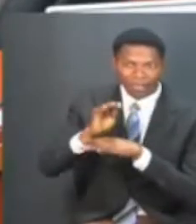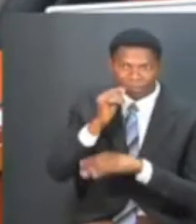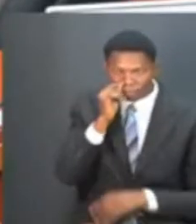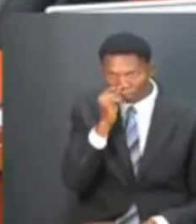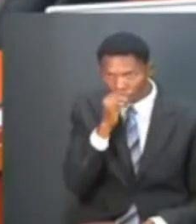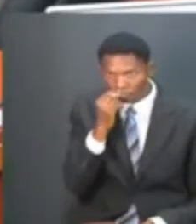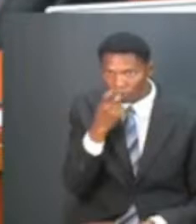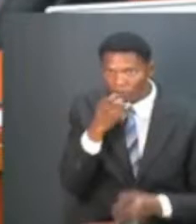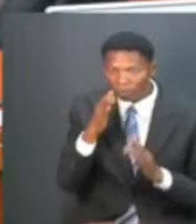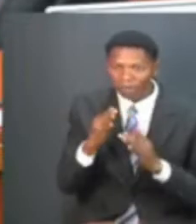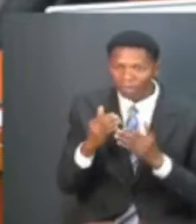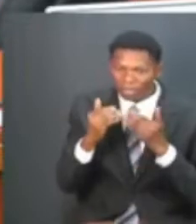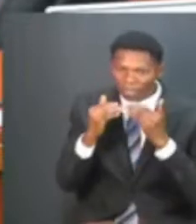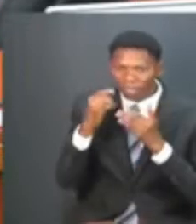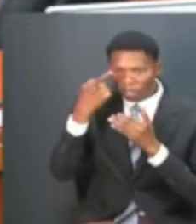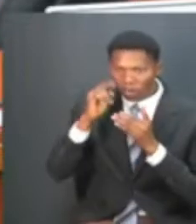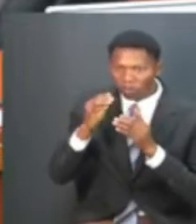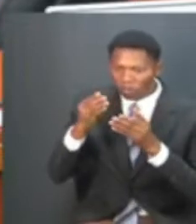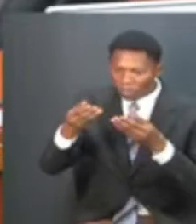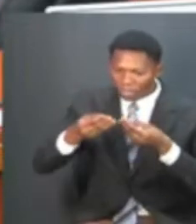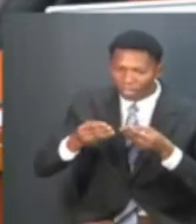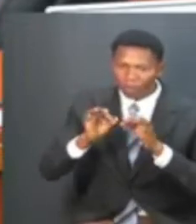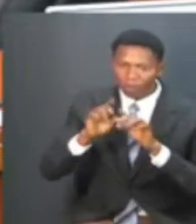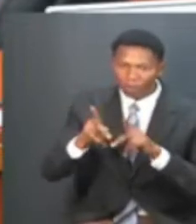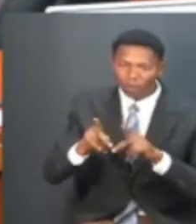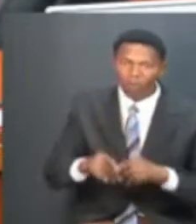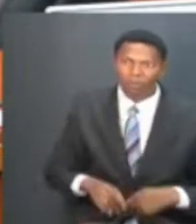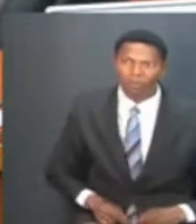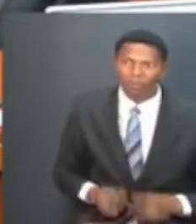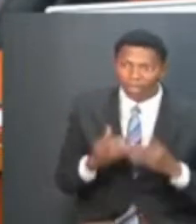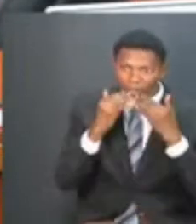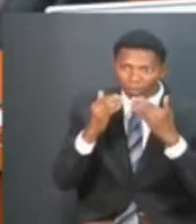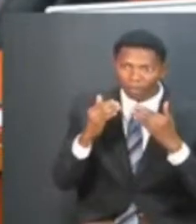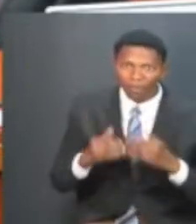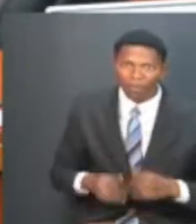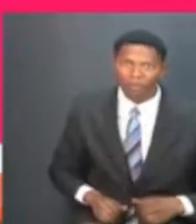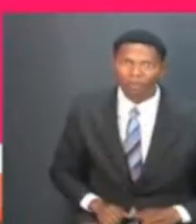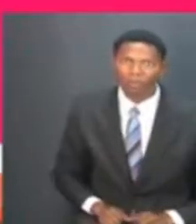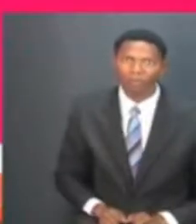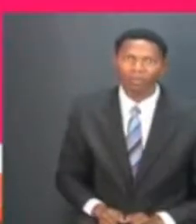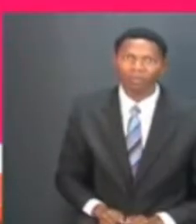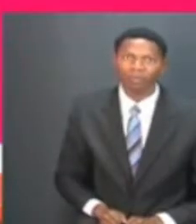thank you for honoring me this great opportunity. Thank you very much.